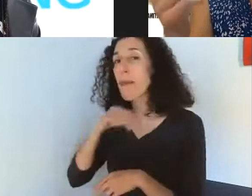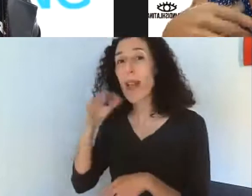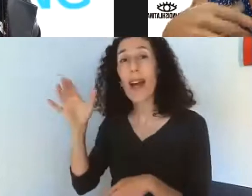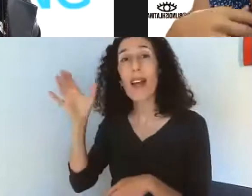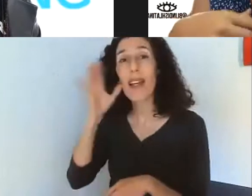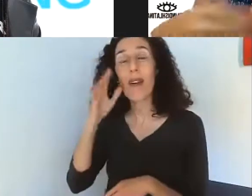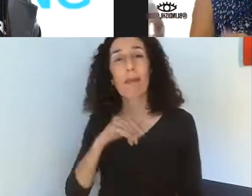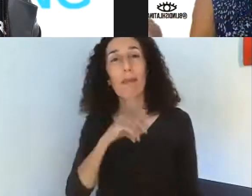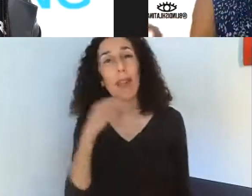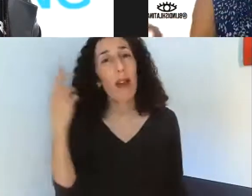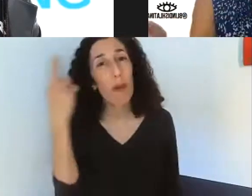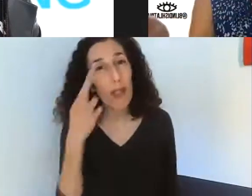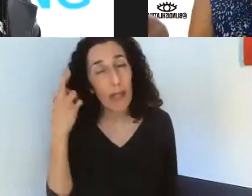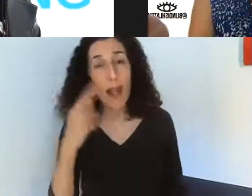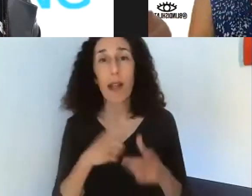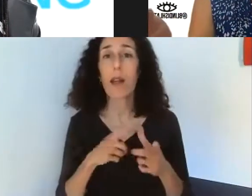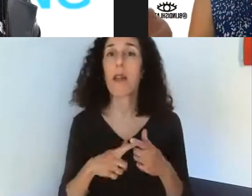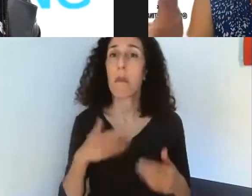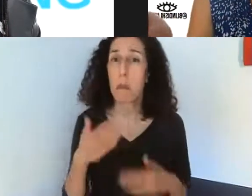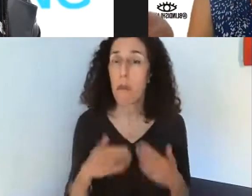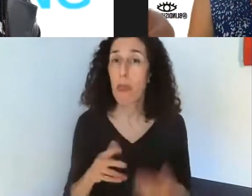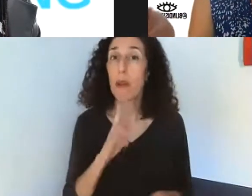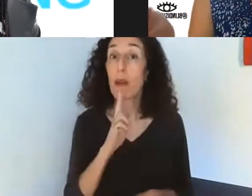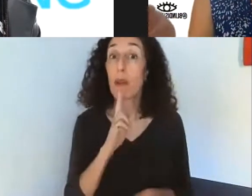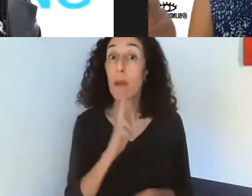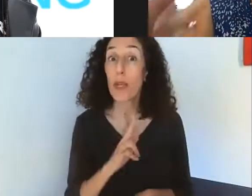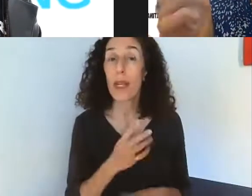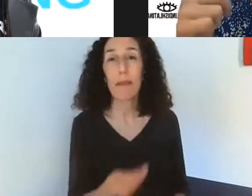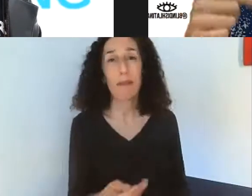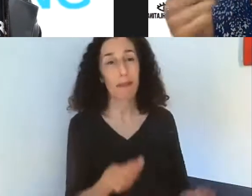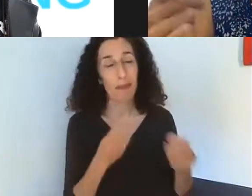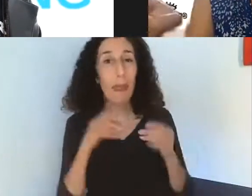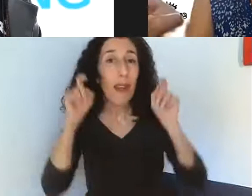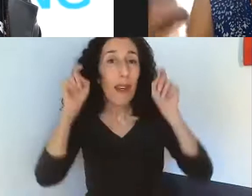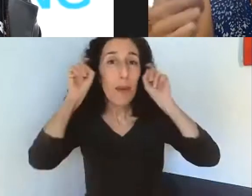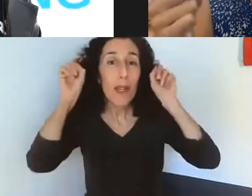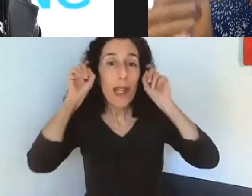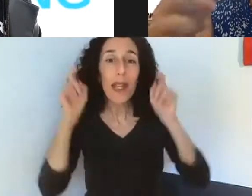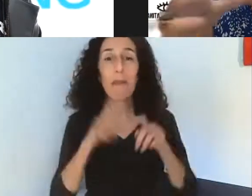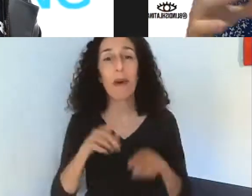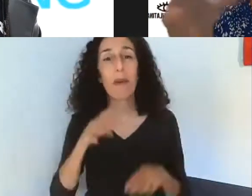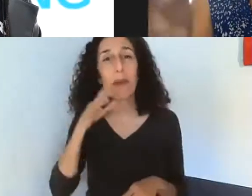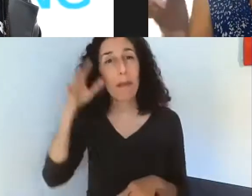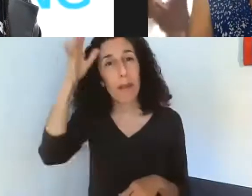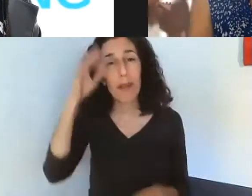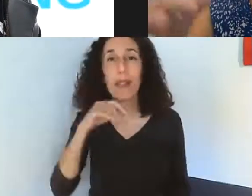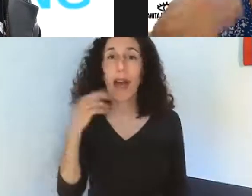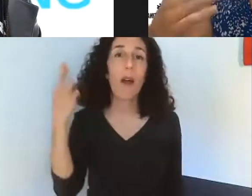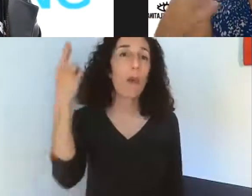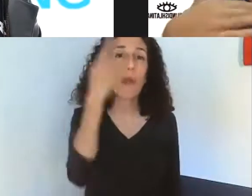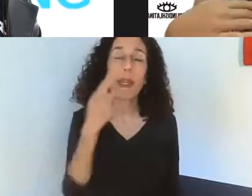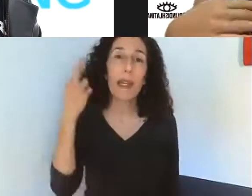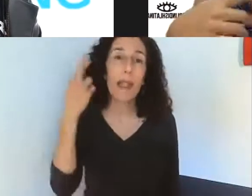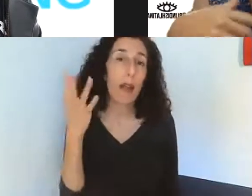didn't know why I had a need for hearing aids until I was 17, when I was diagnosed with Usher syndrome, which